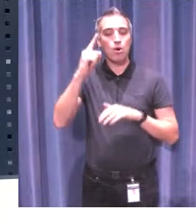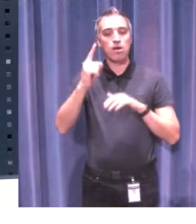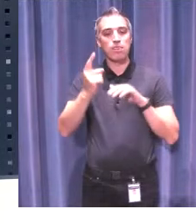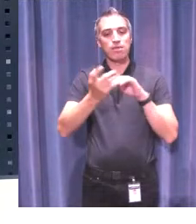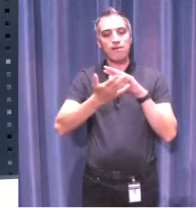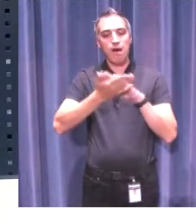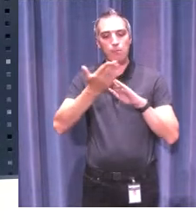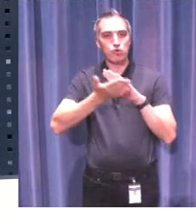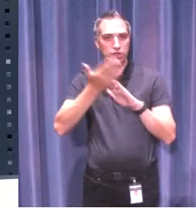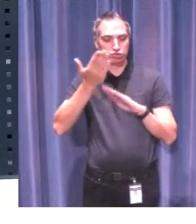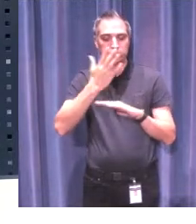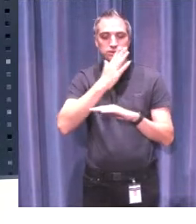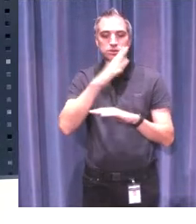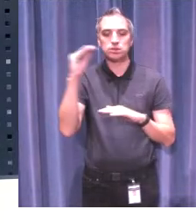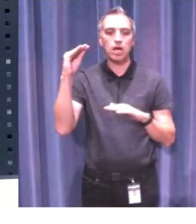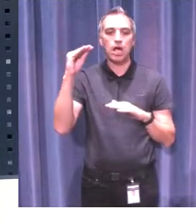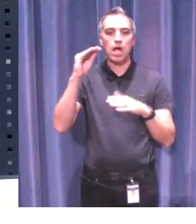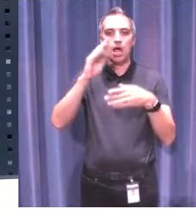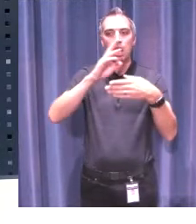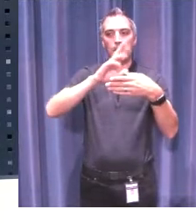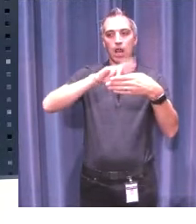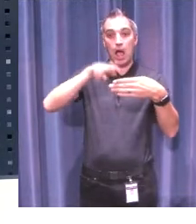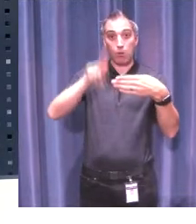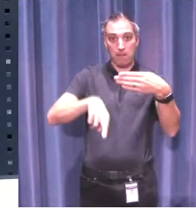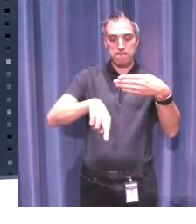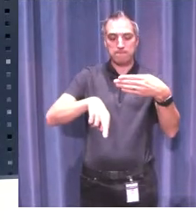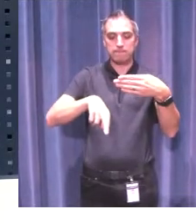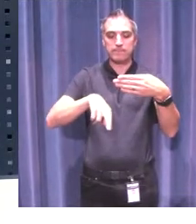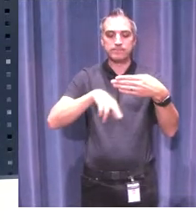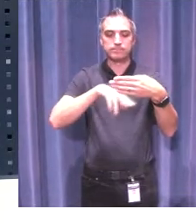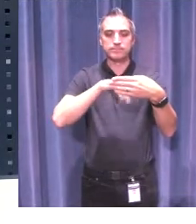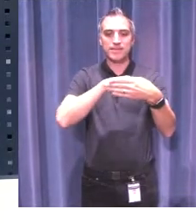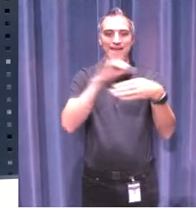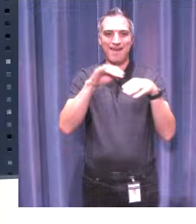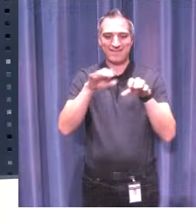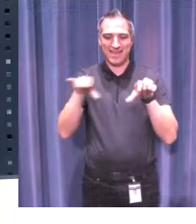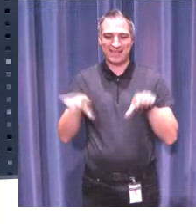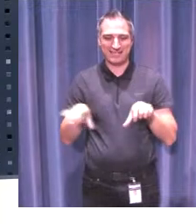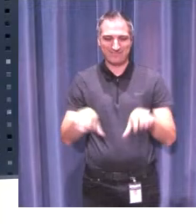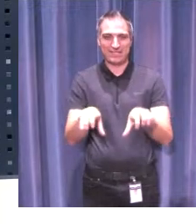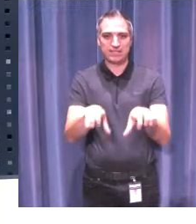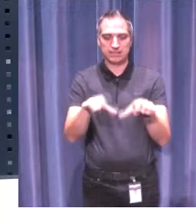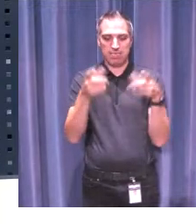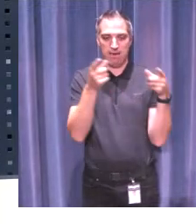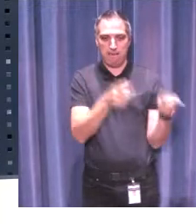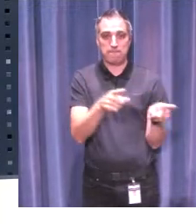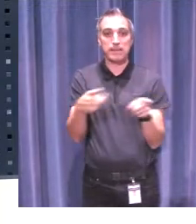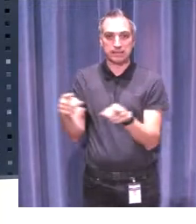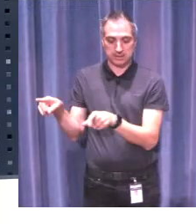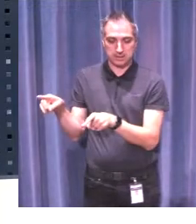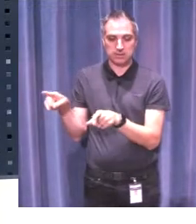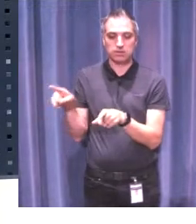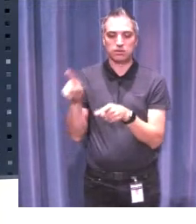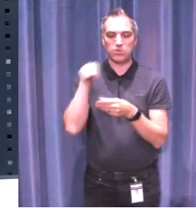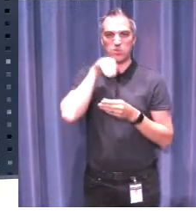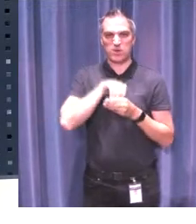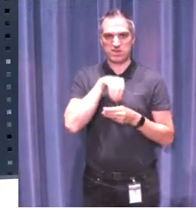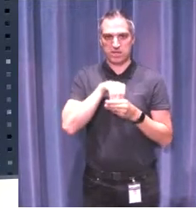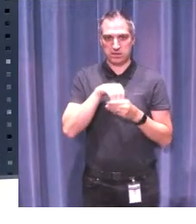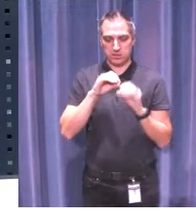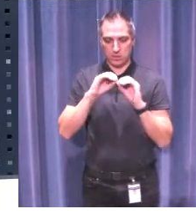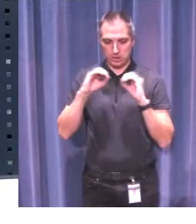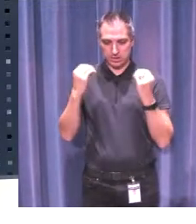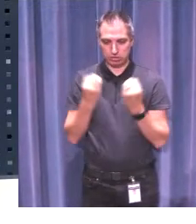operations and outcomes and activities and actions that take place within